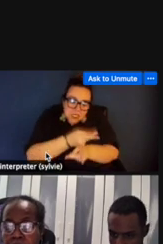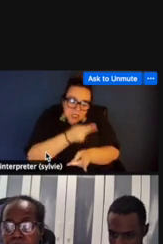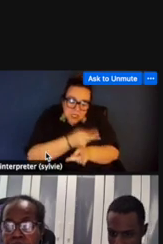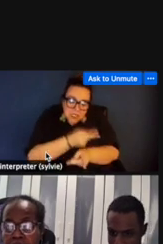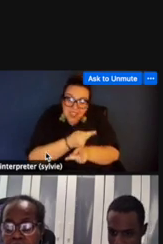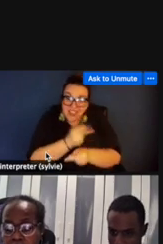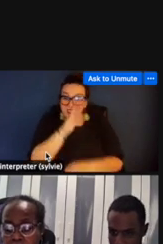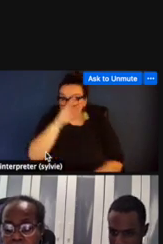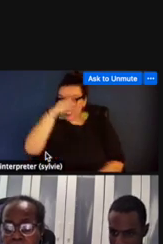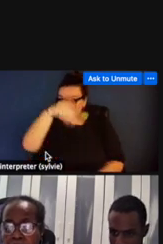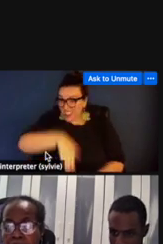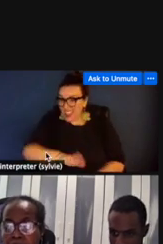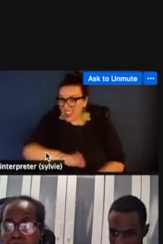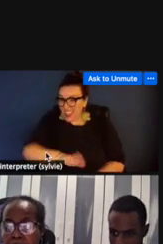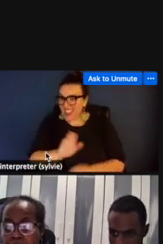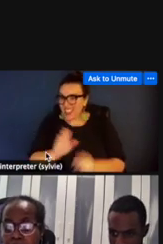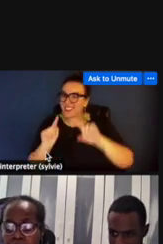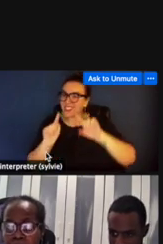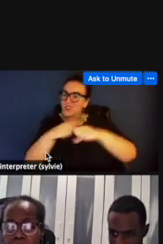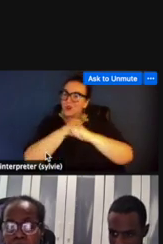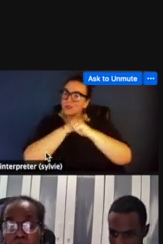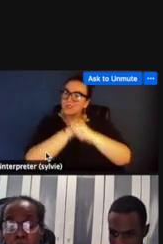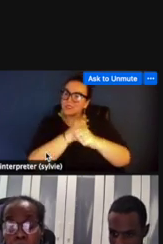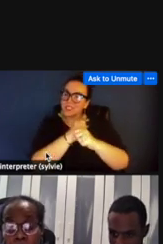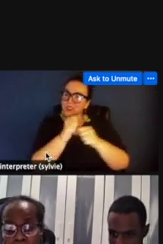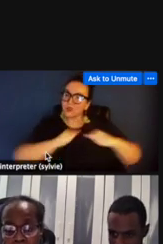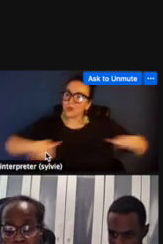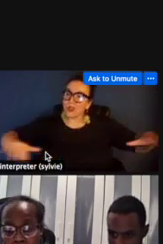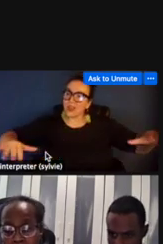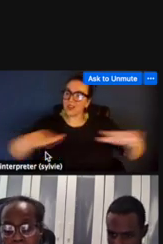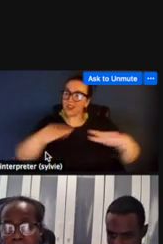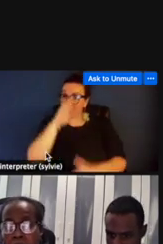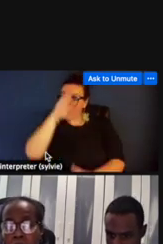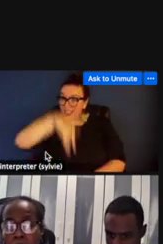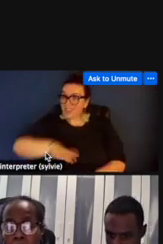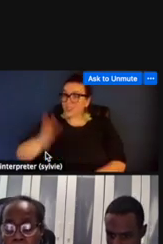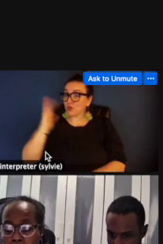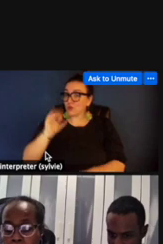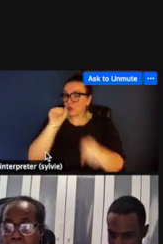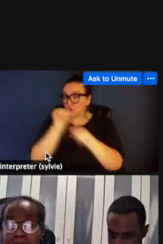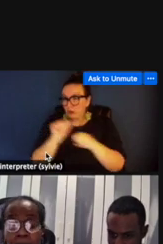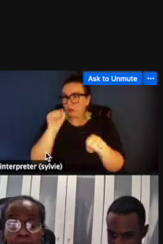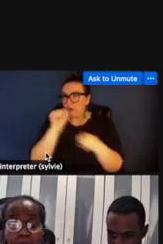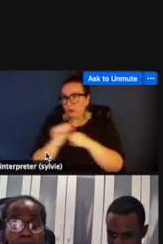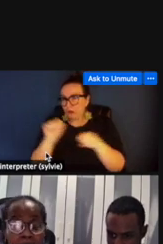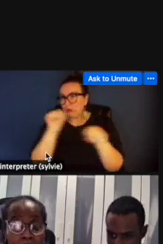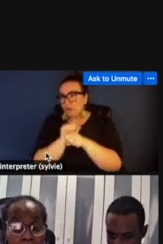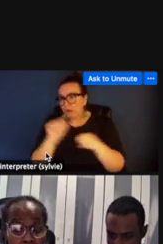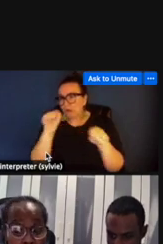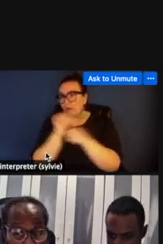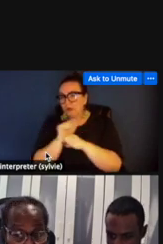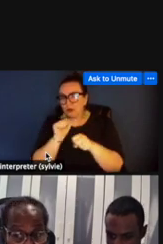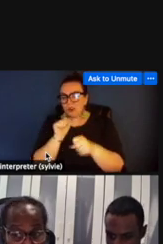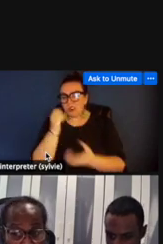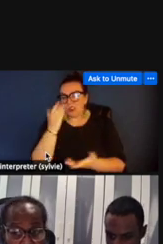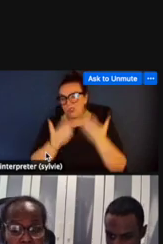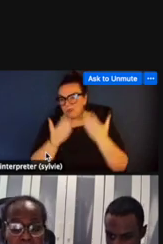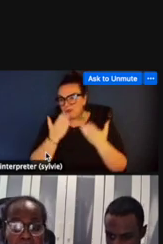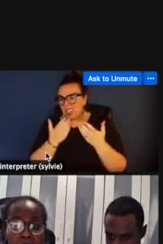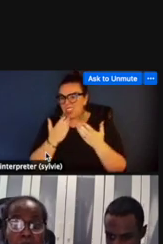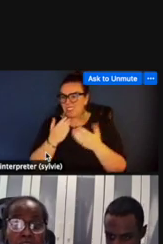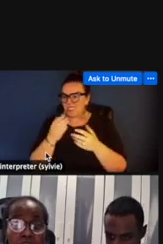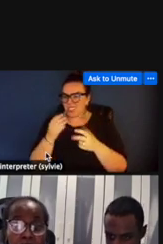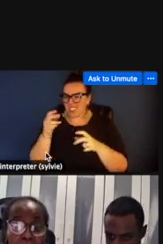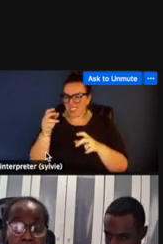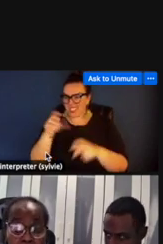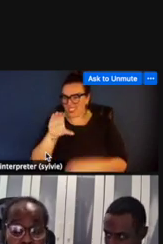that come to the sanctuary are elephants that were either working or were maybe in